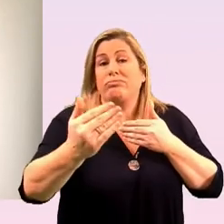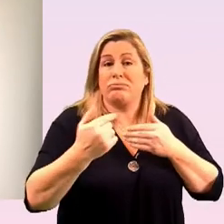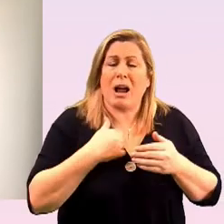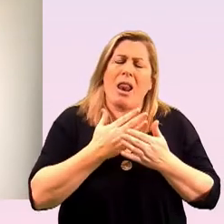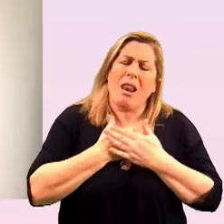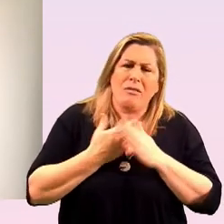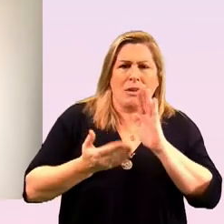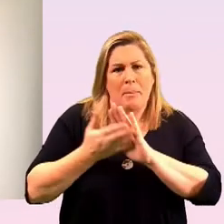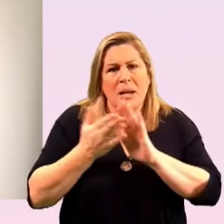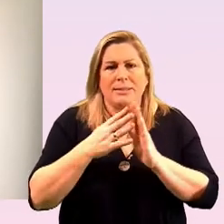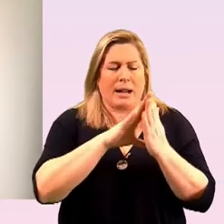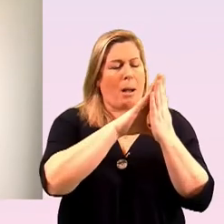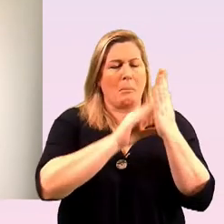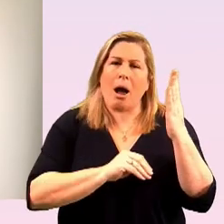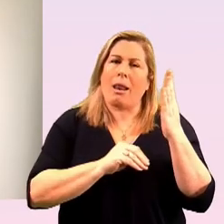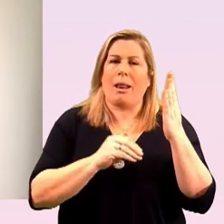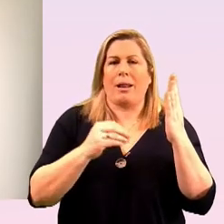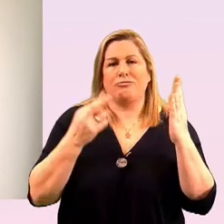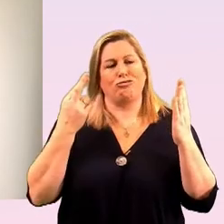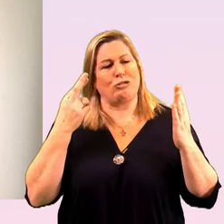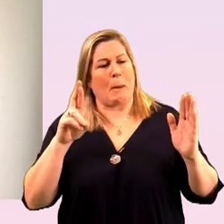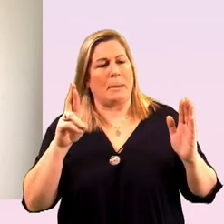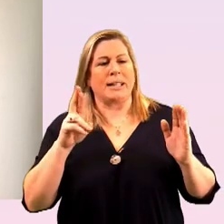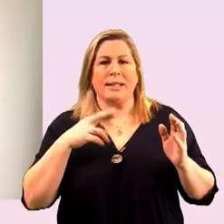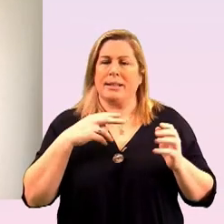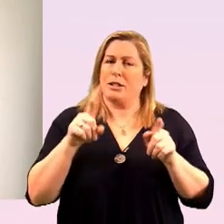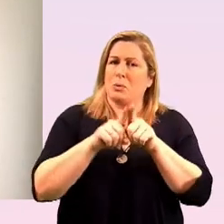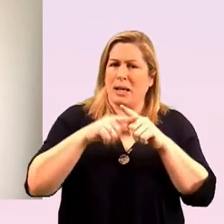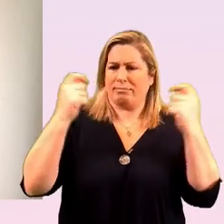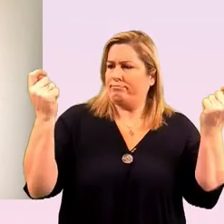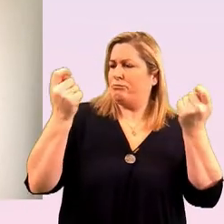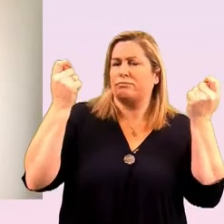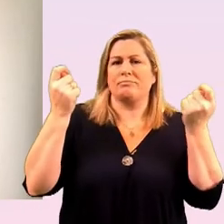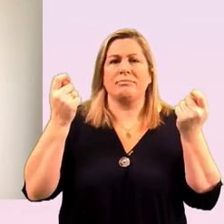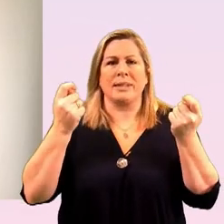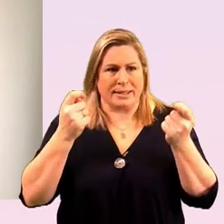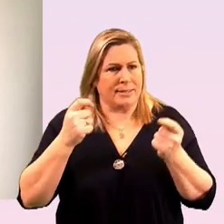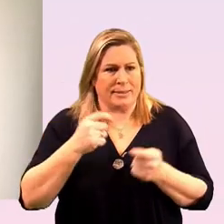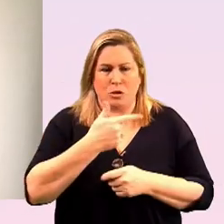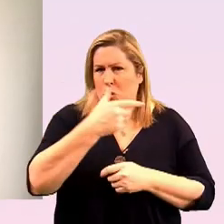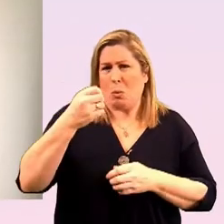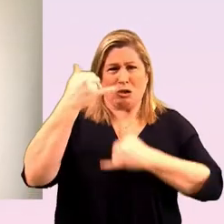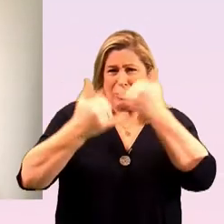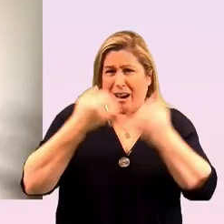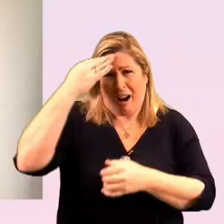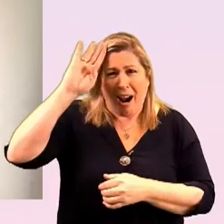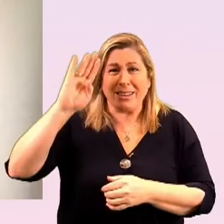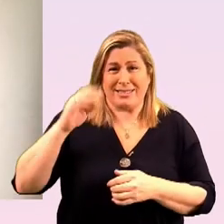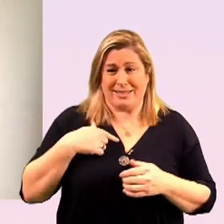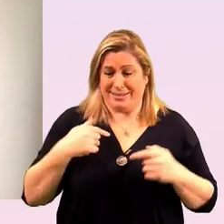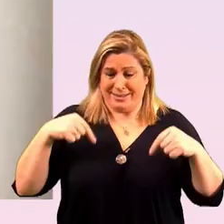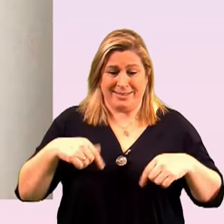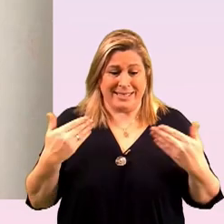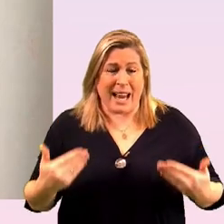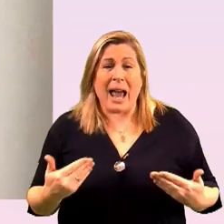cusp of celebrating the centenary of the Irish state, and we still have to give some effect